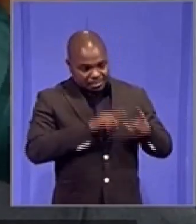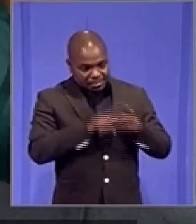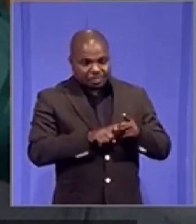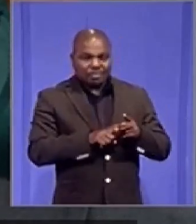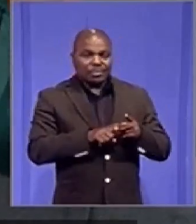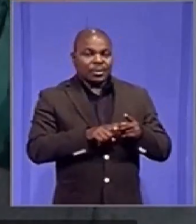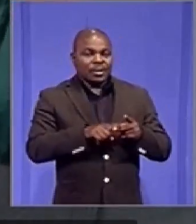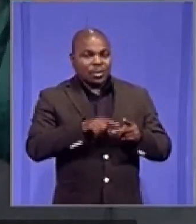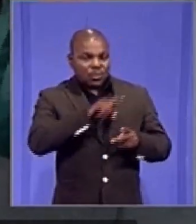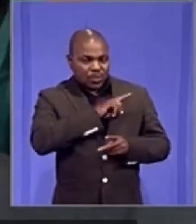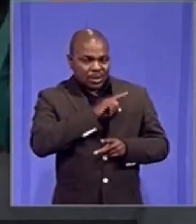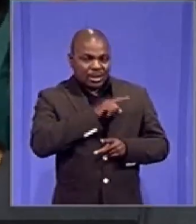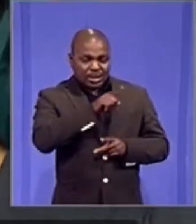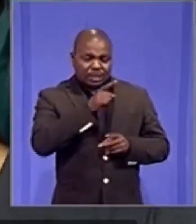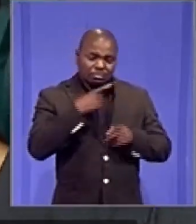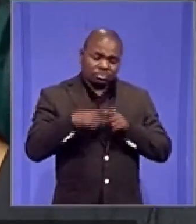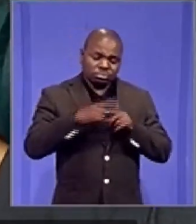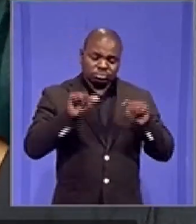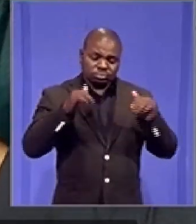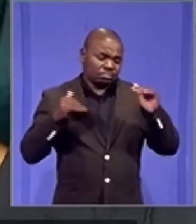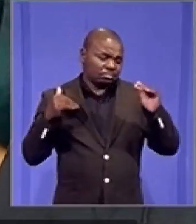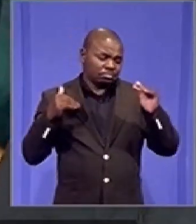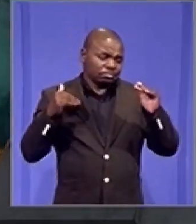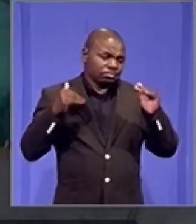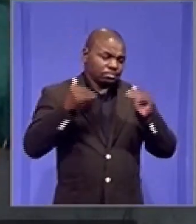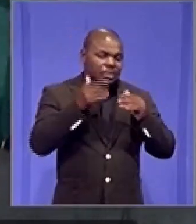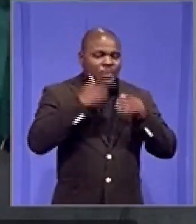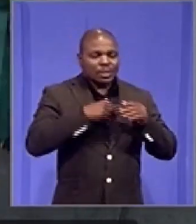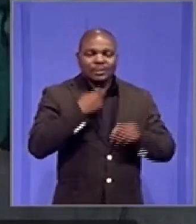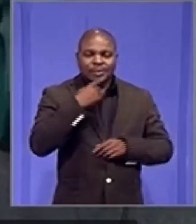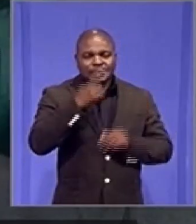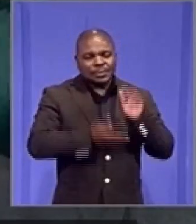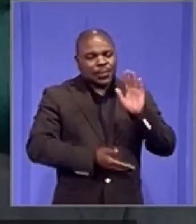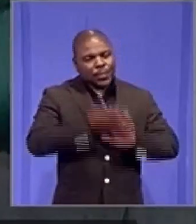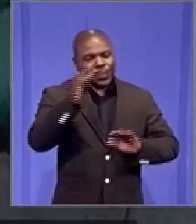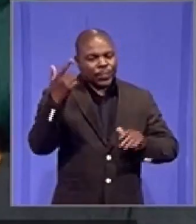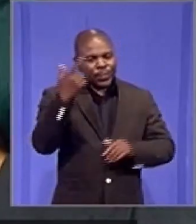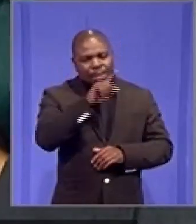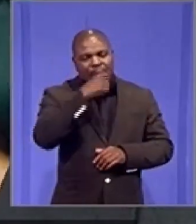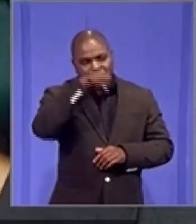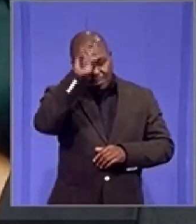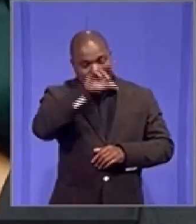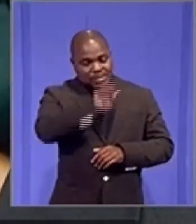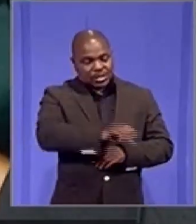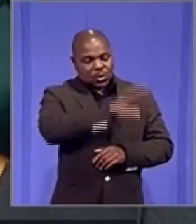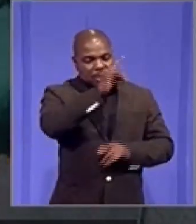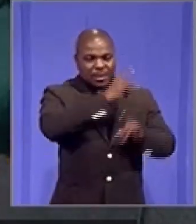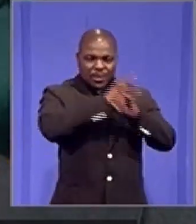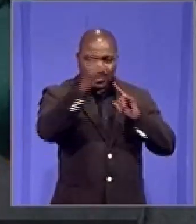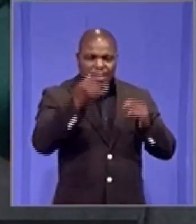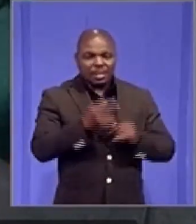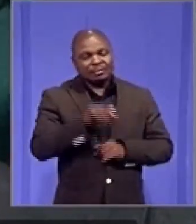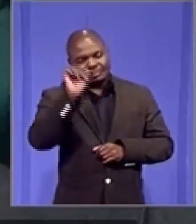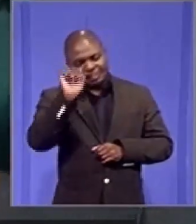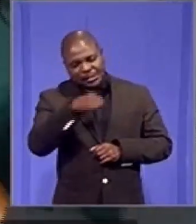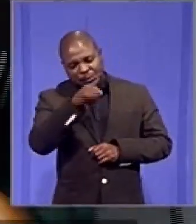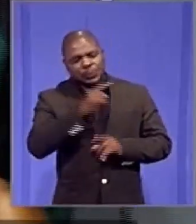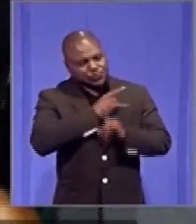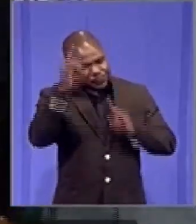mo ebile tema e kgolo e ba e kgathileng re re a rieng diboke go boke re a wina South Africa today ba rata ba